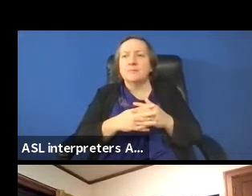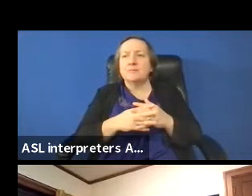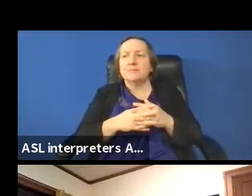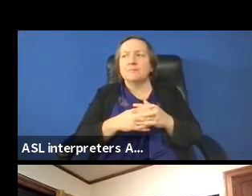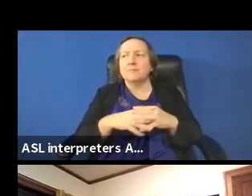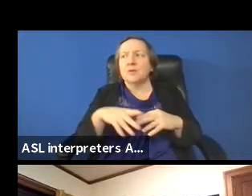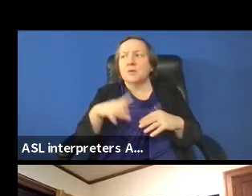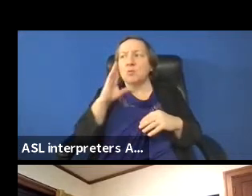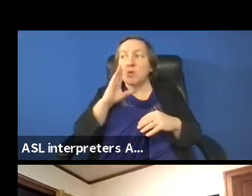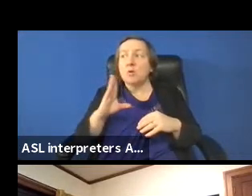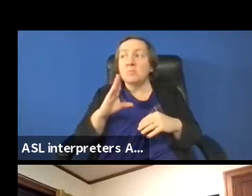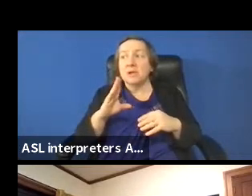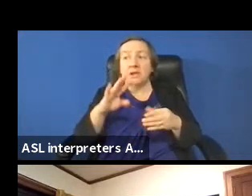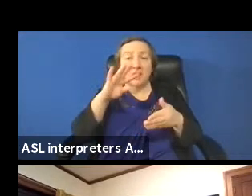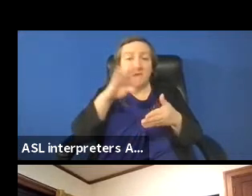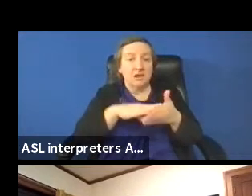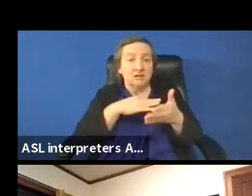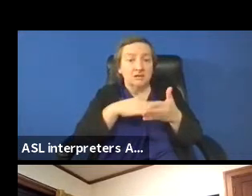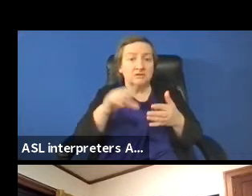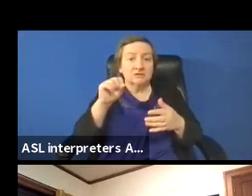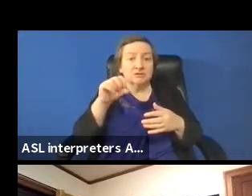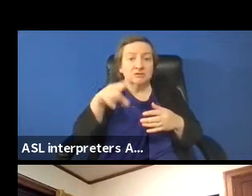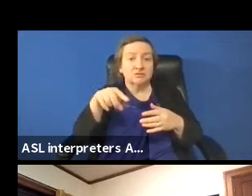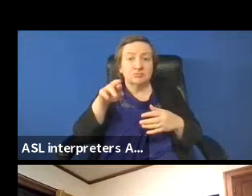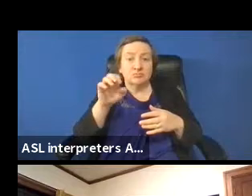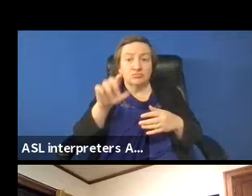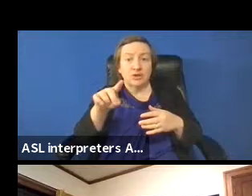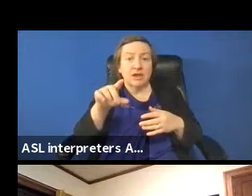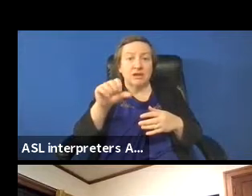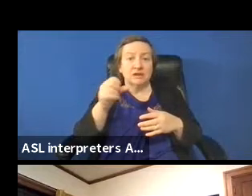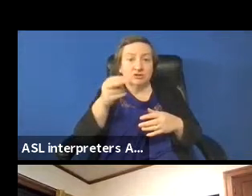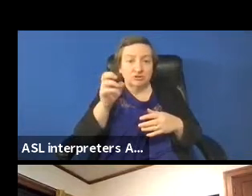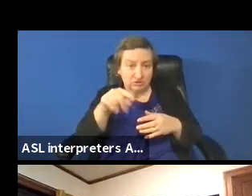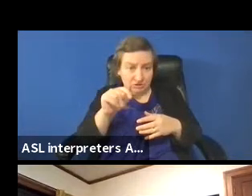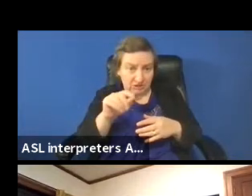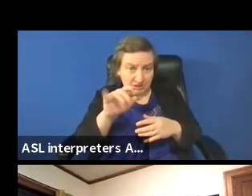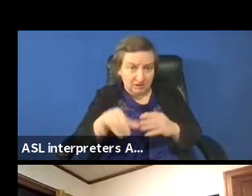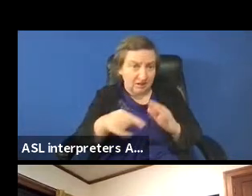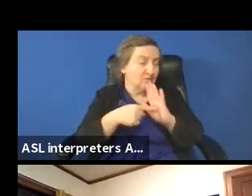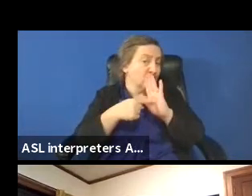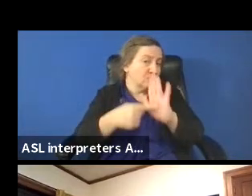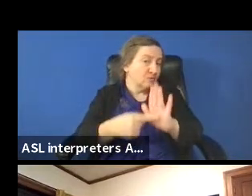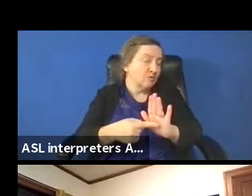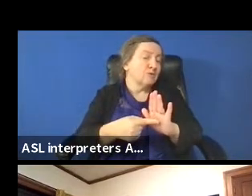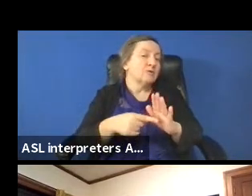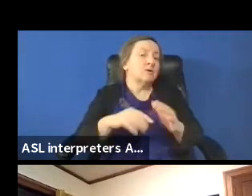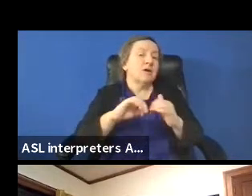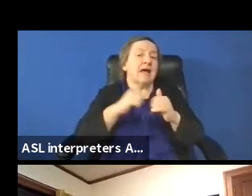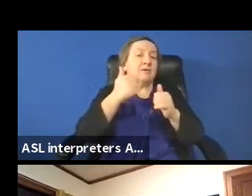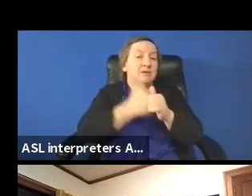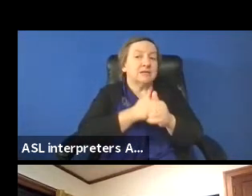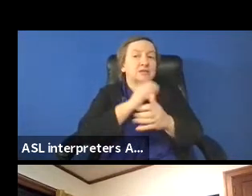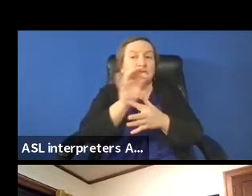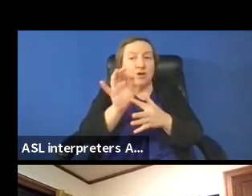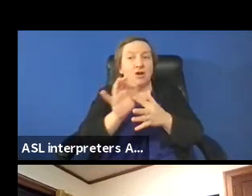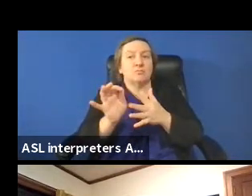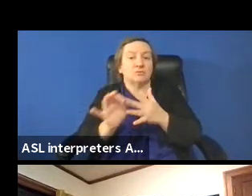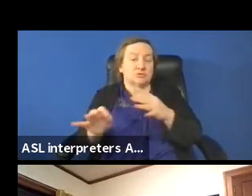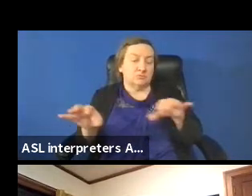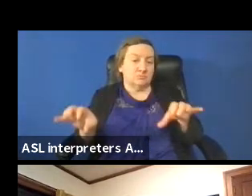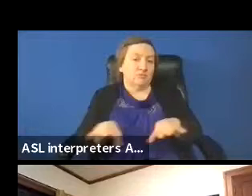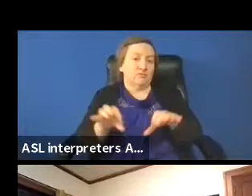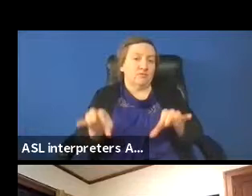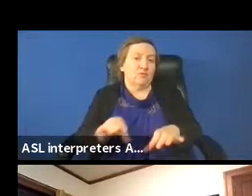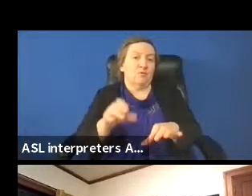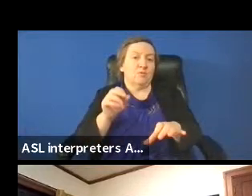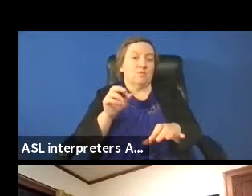a spreadsheet that details how each option performed